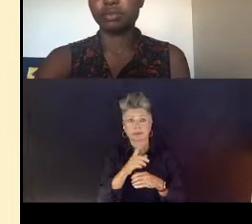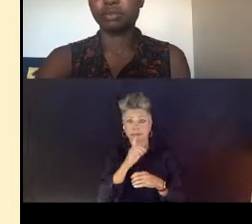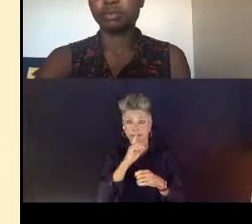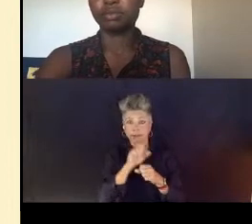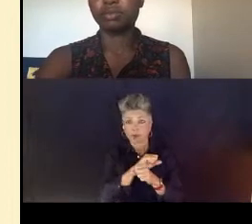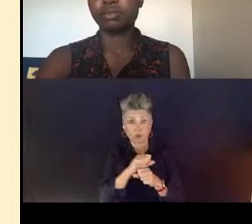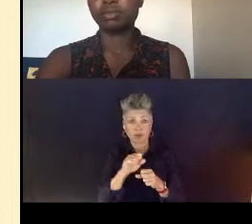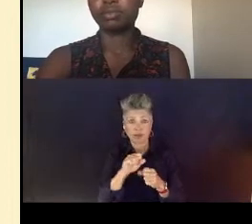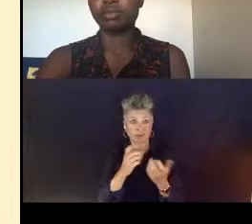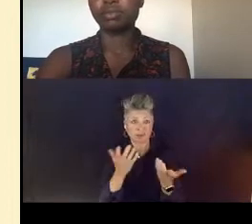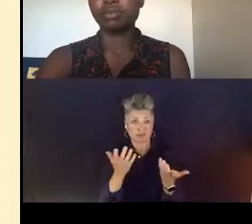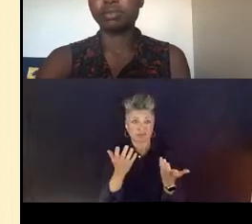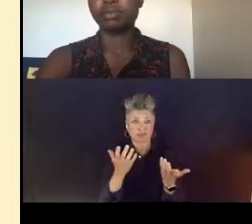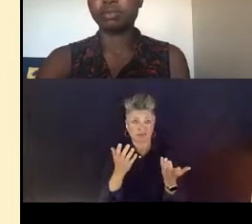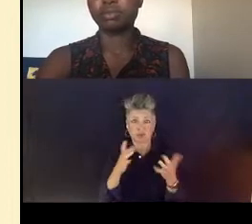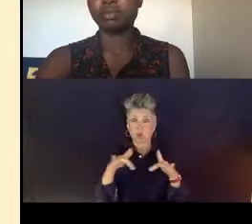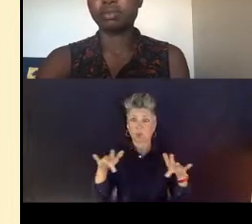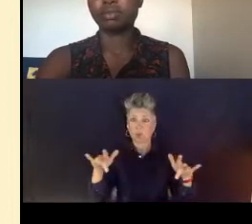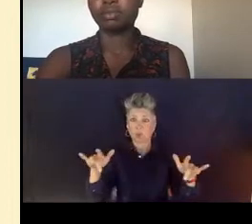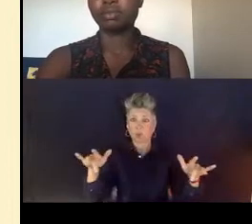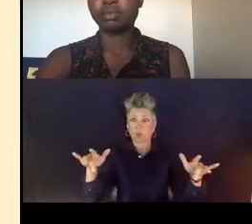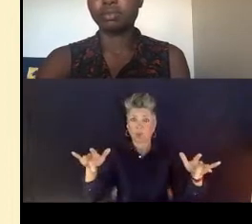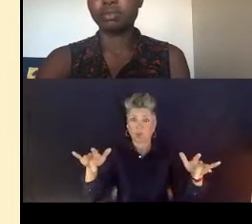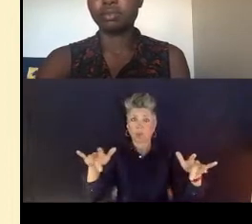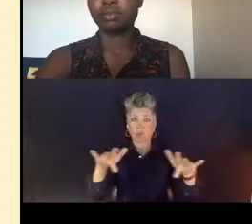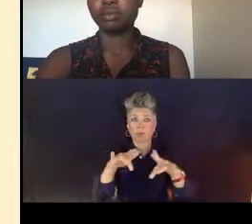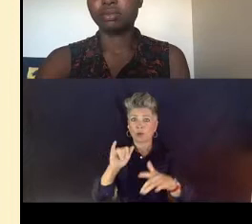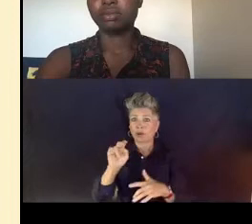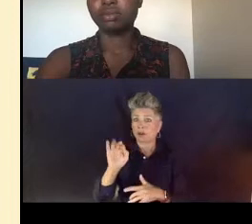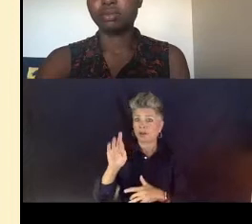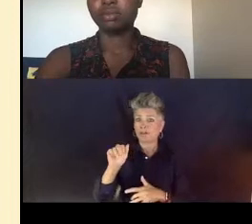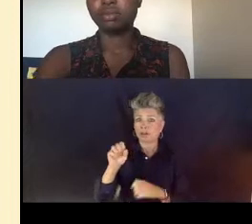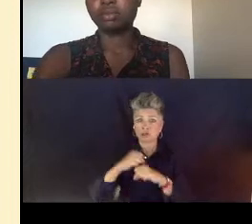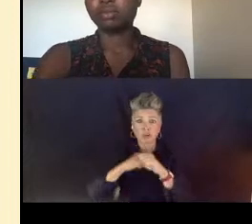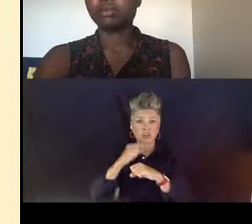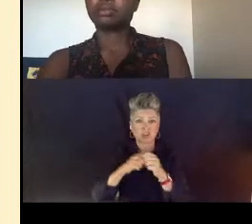really hardly any infrastructure. The streets are almost crumbled.